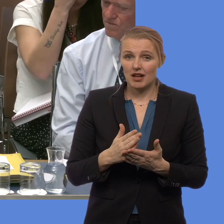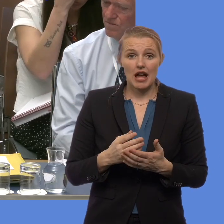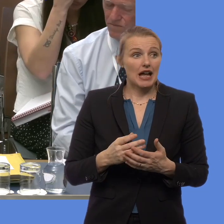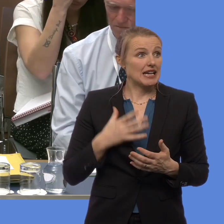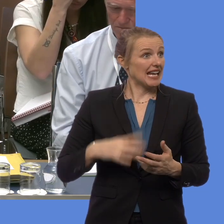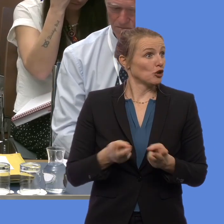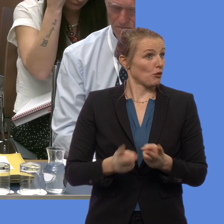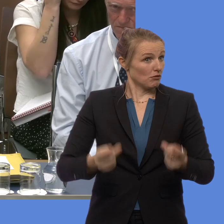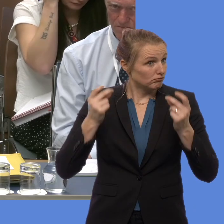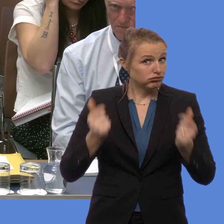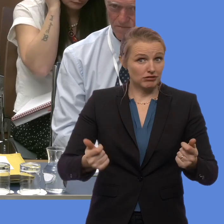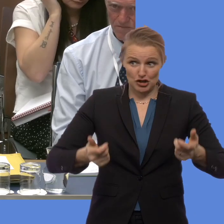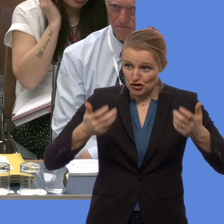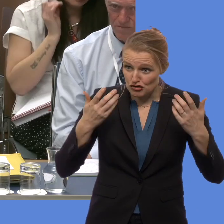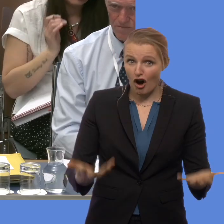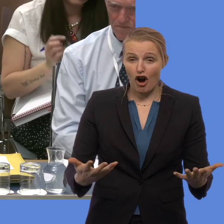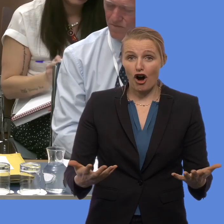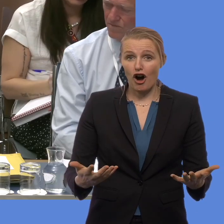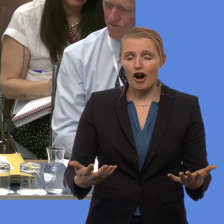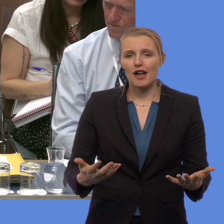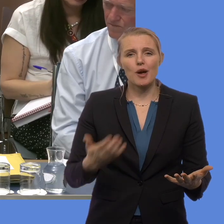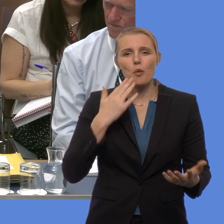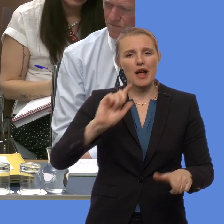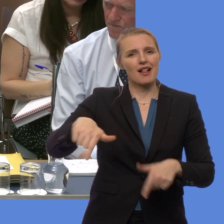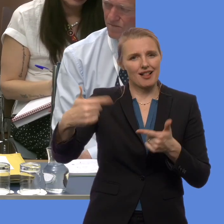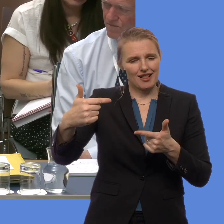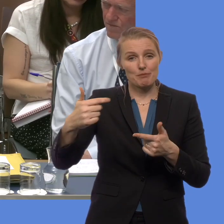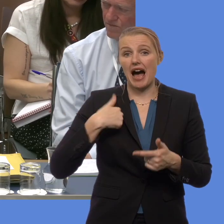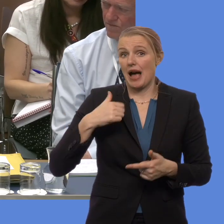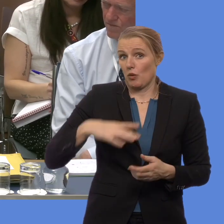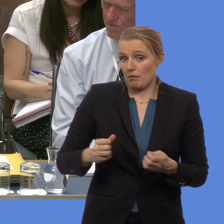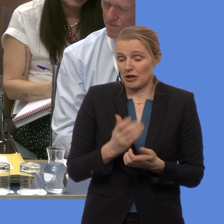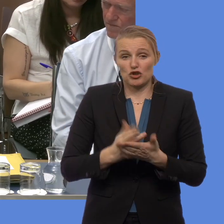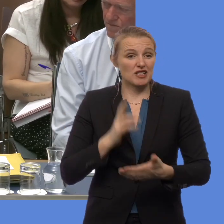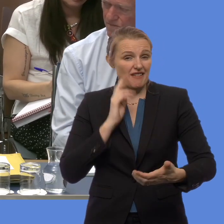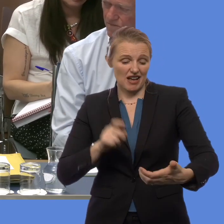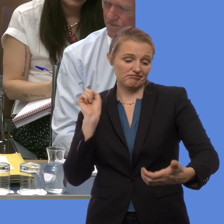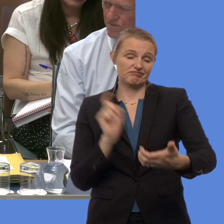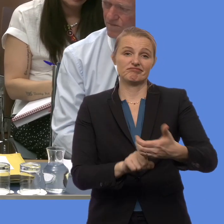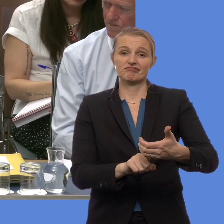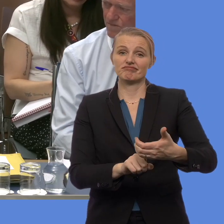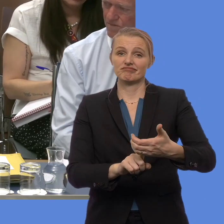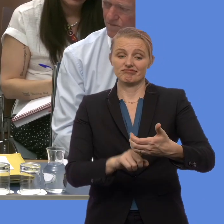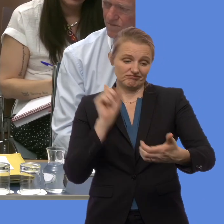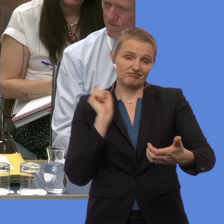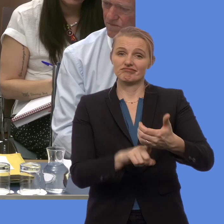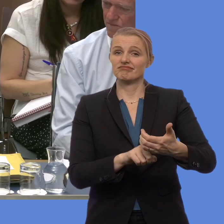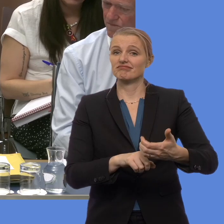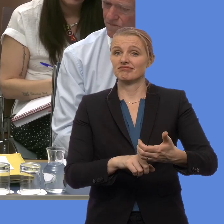really, there would be free at the point of use access to signing in the required sign